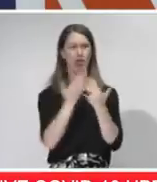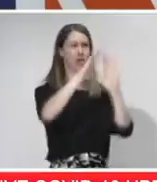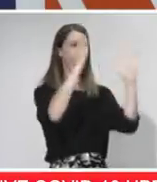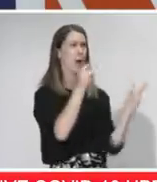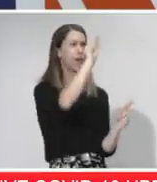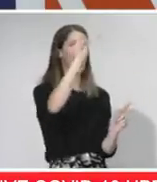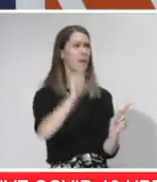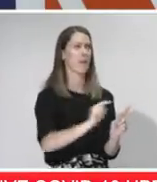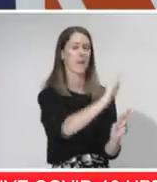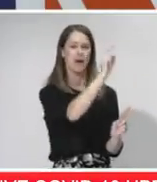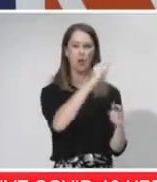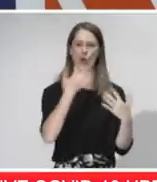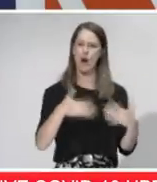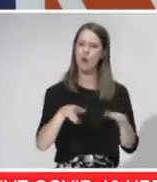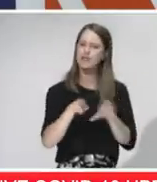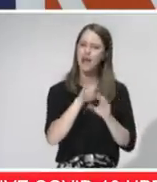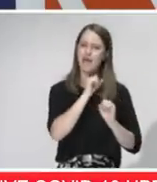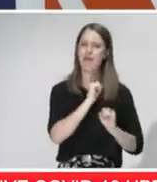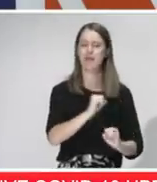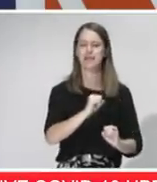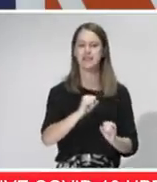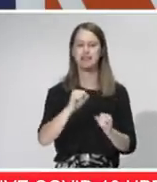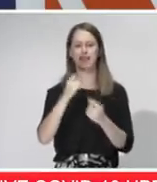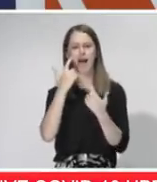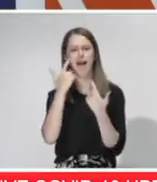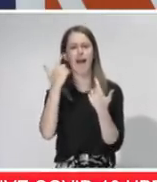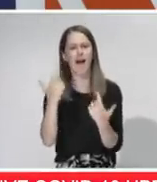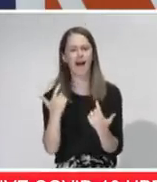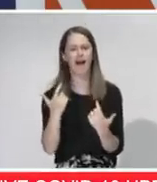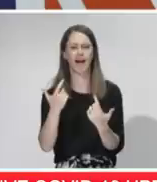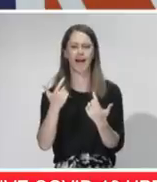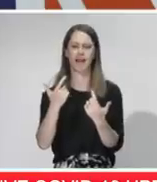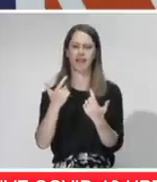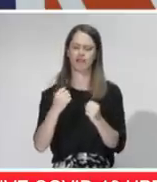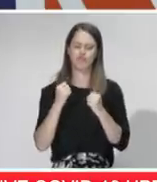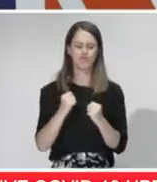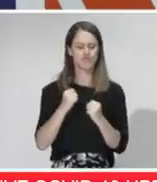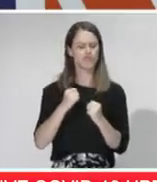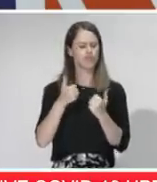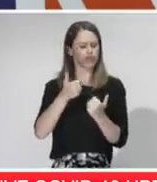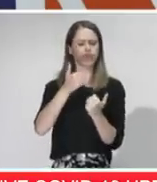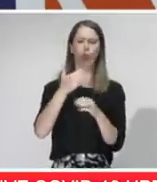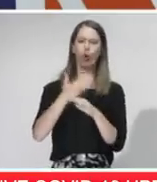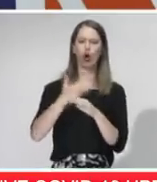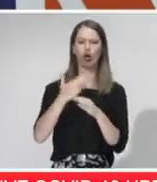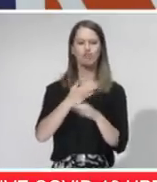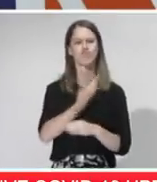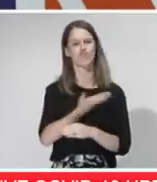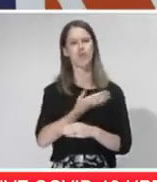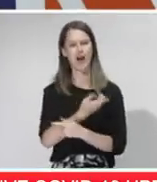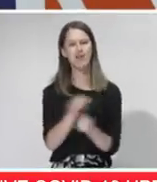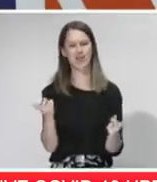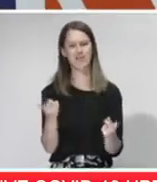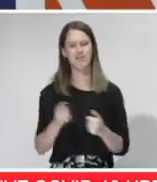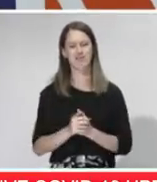the world. They show the same commitment, same care, same work ethic that they do here, and we are all very proud